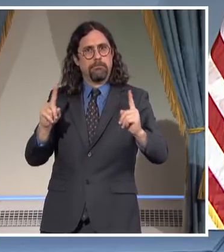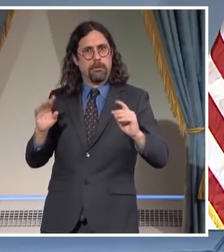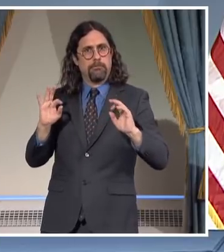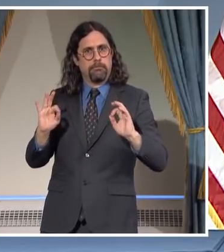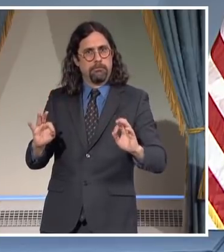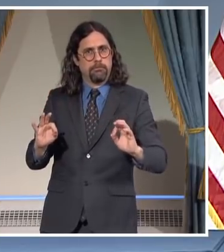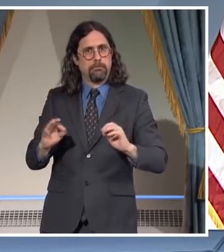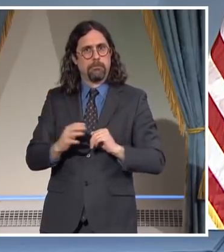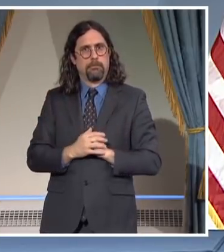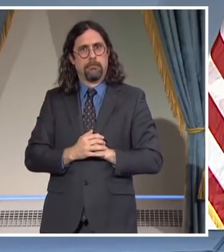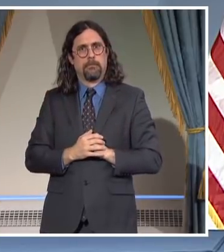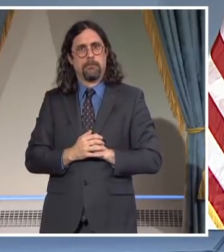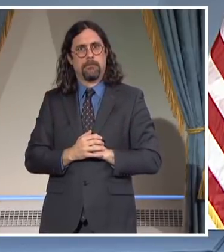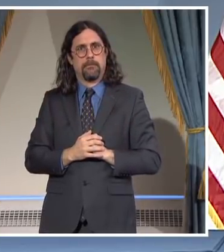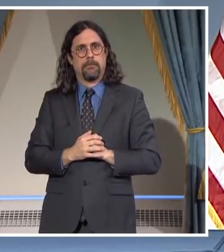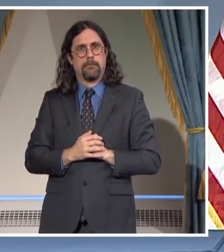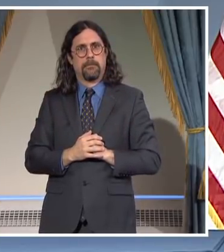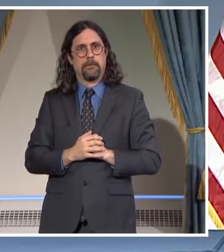Mayor.